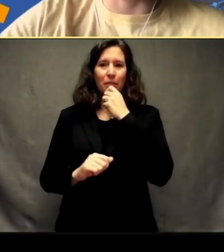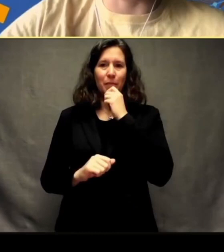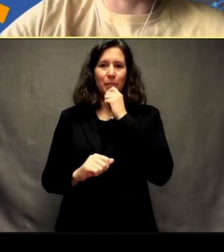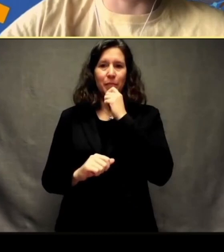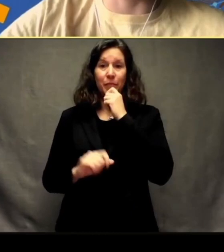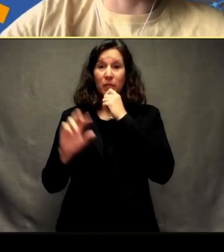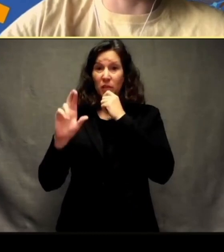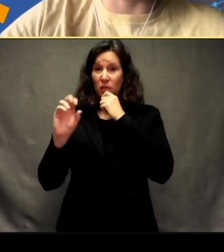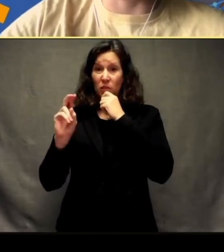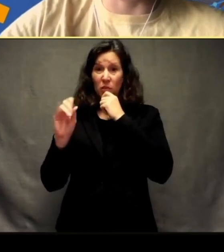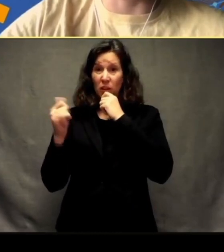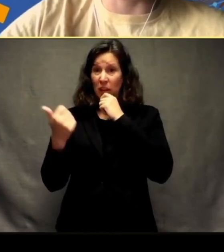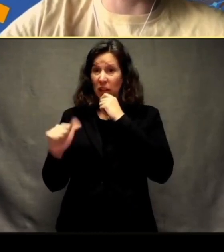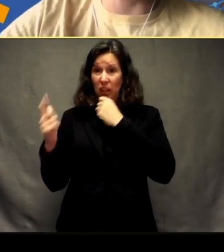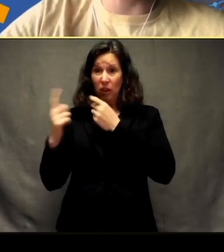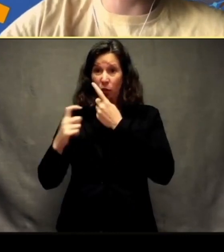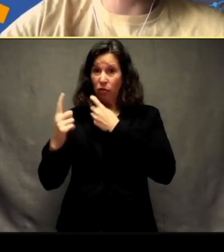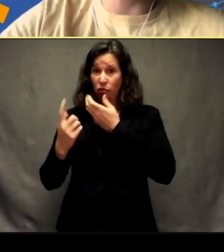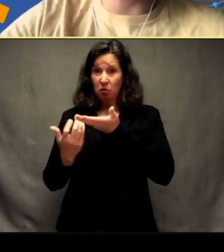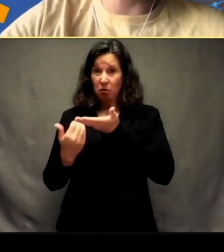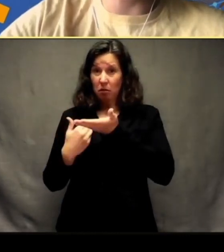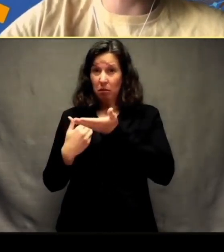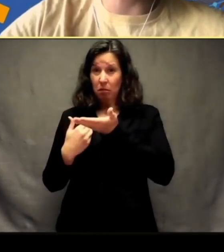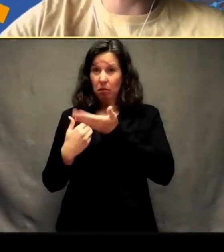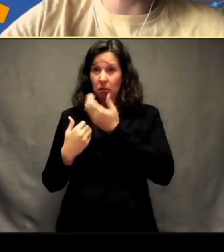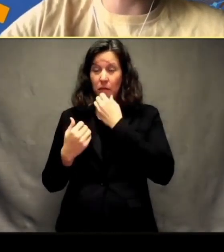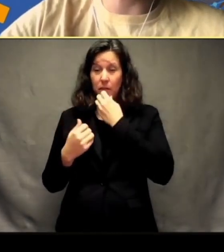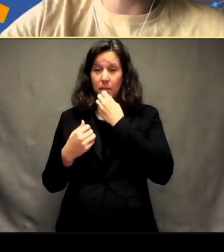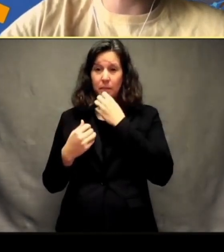Ronni, do you see any questions that we can answer?